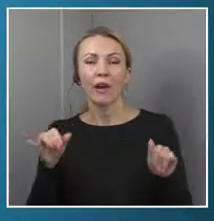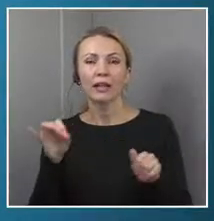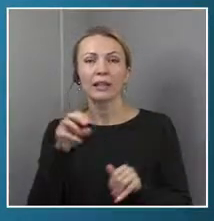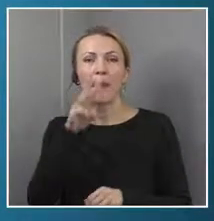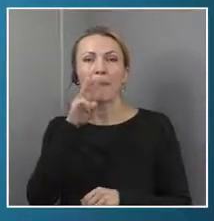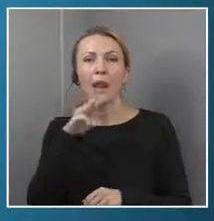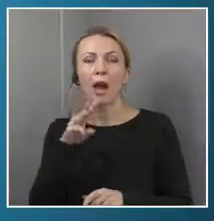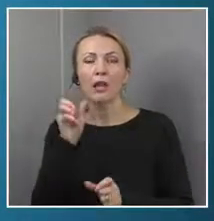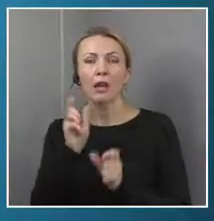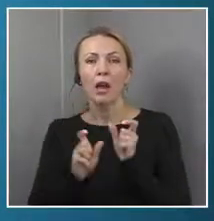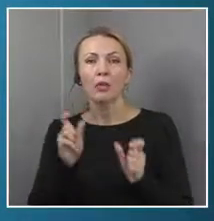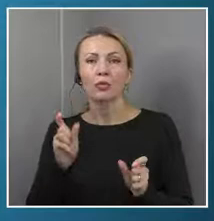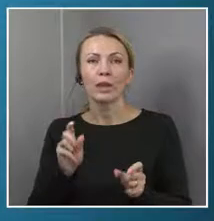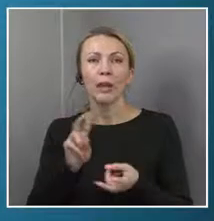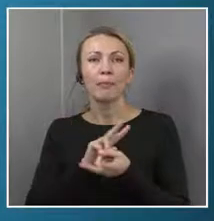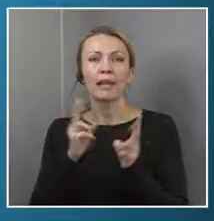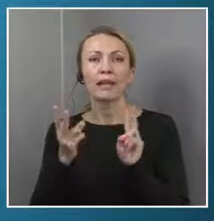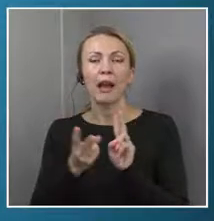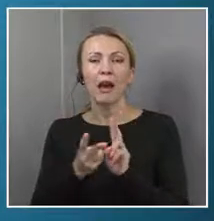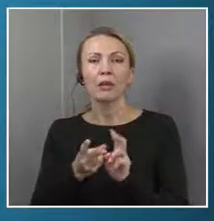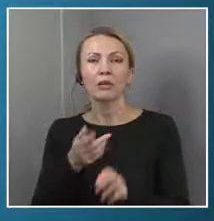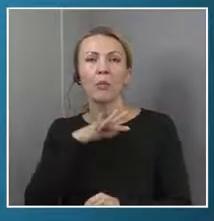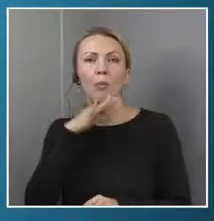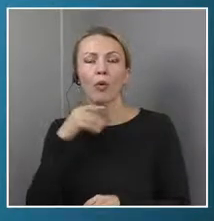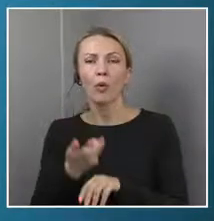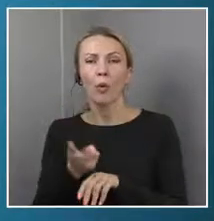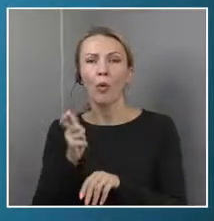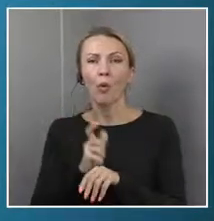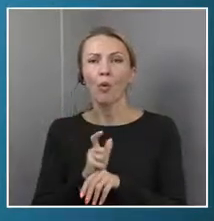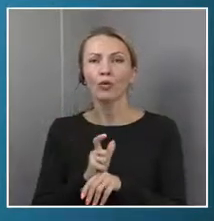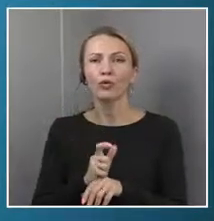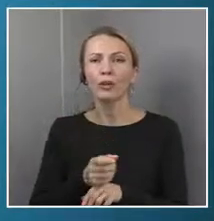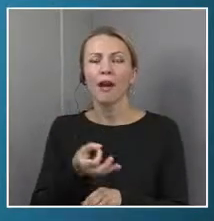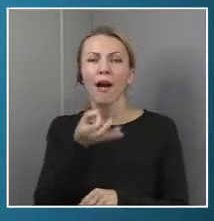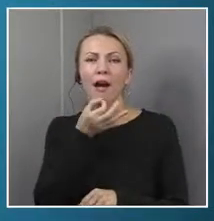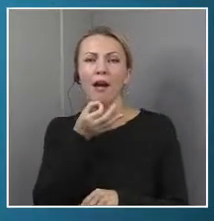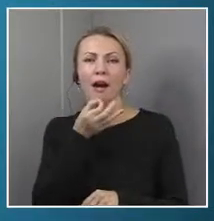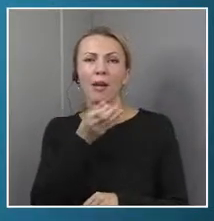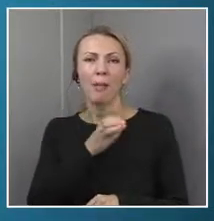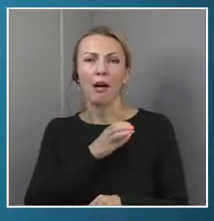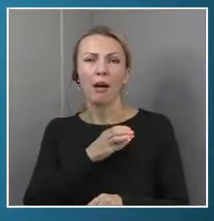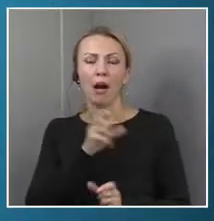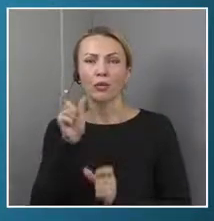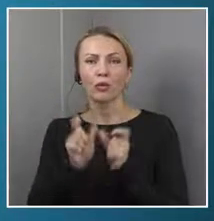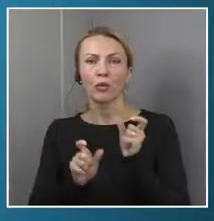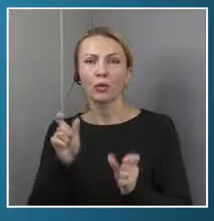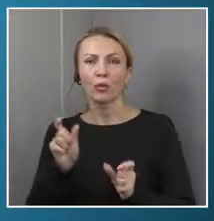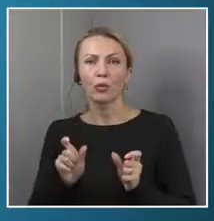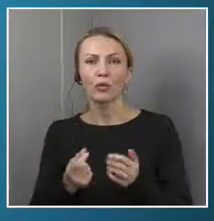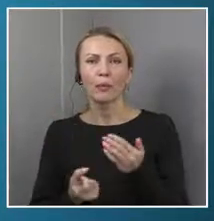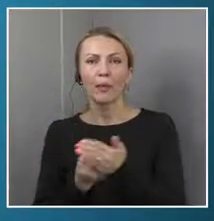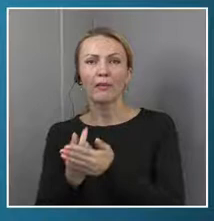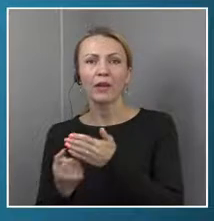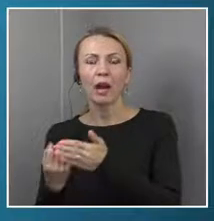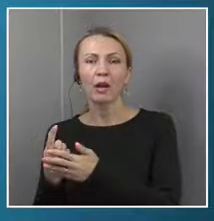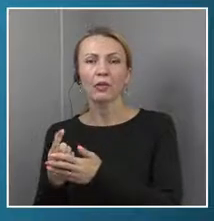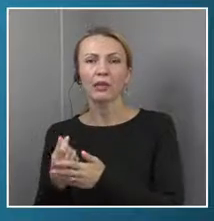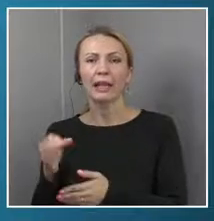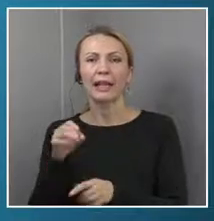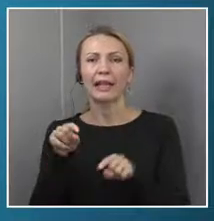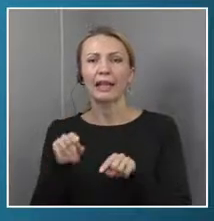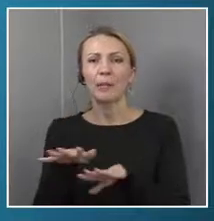old, because the millionaire market is changing, the billionaire structure is changing. There are many startups and